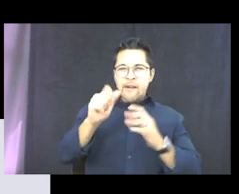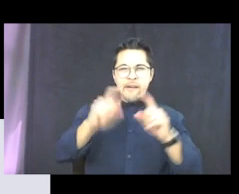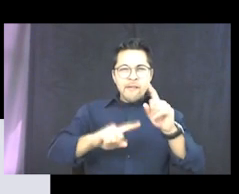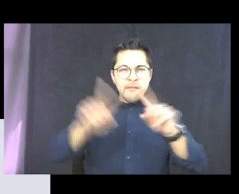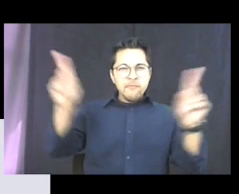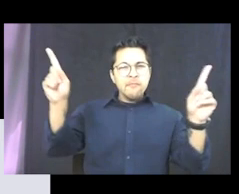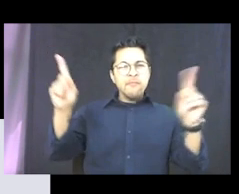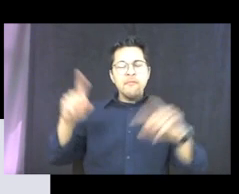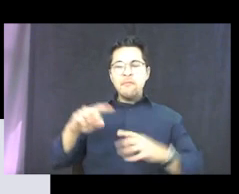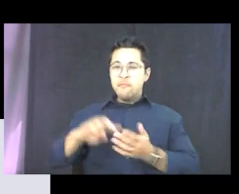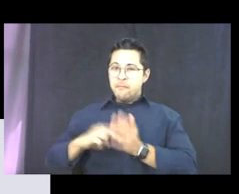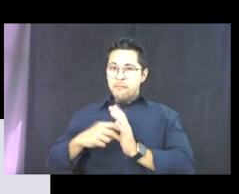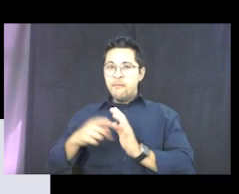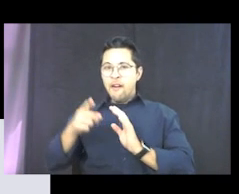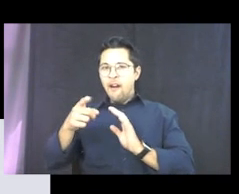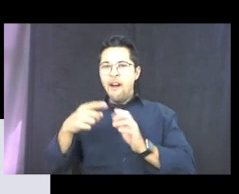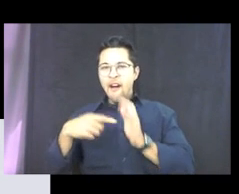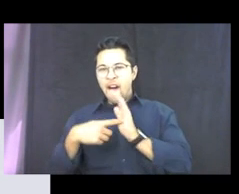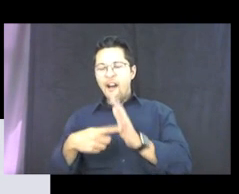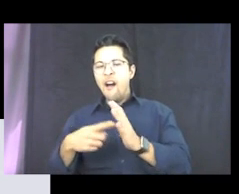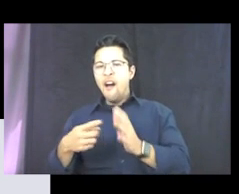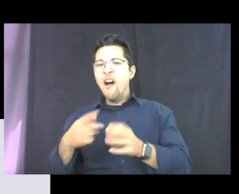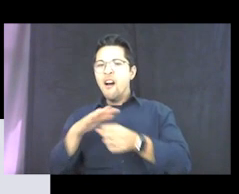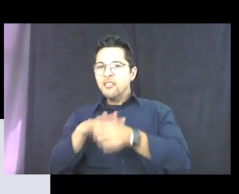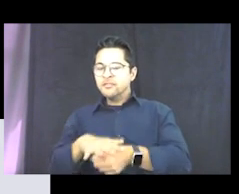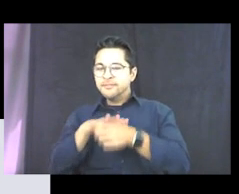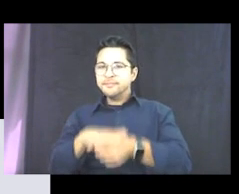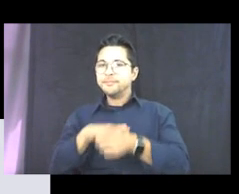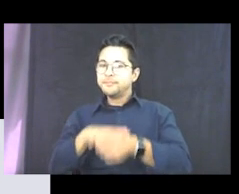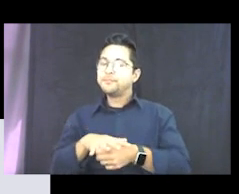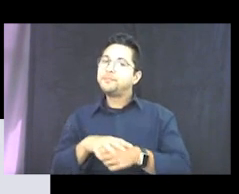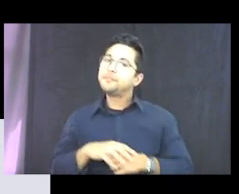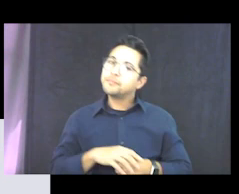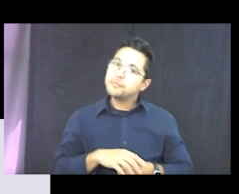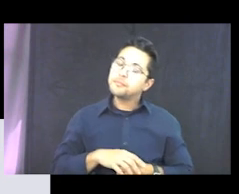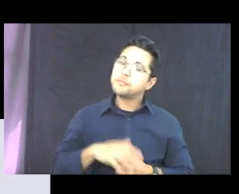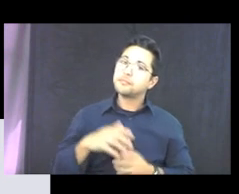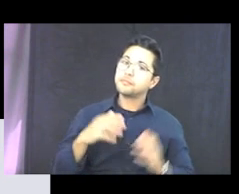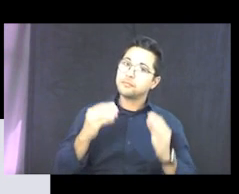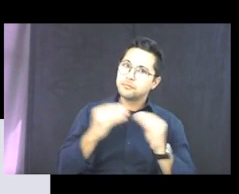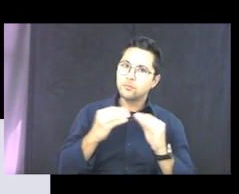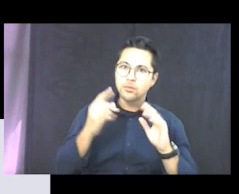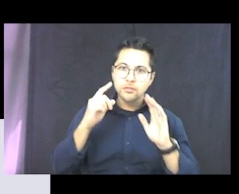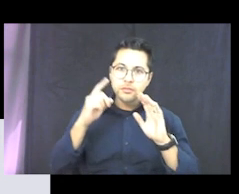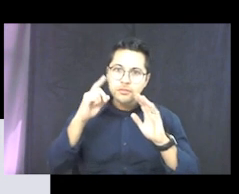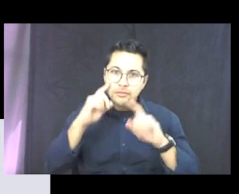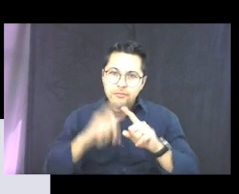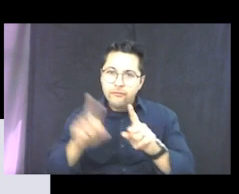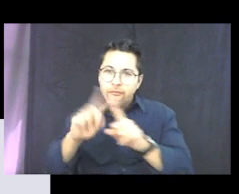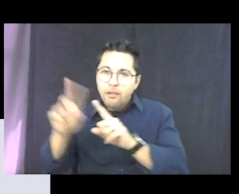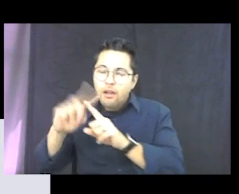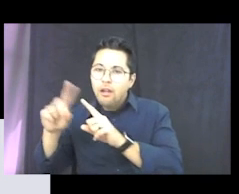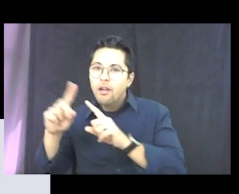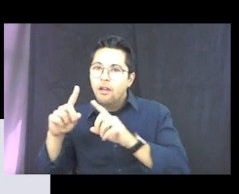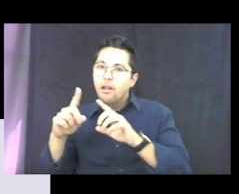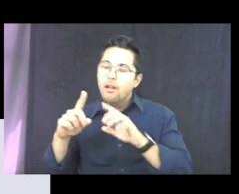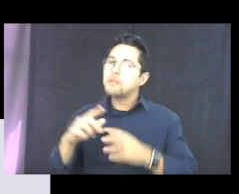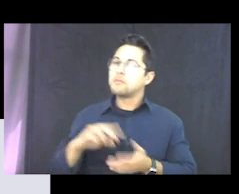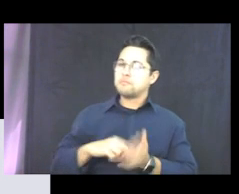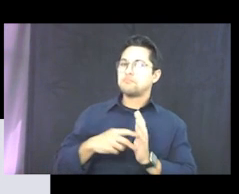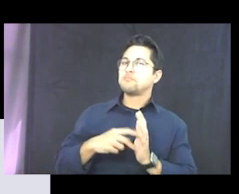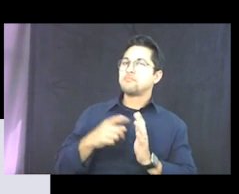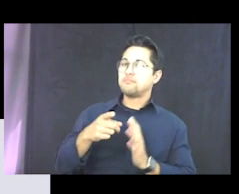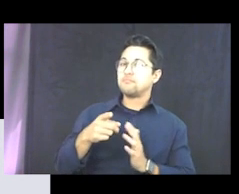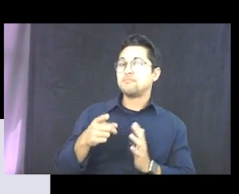it indicates how much stress that you're under. Okay, so the more differences you see, means the